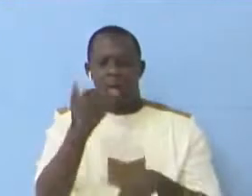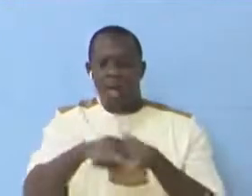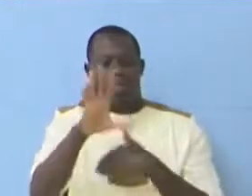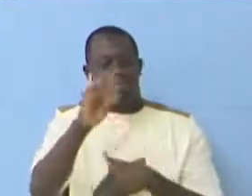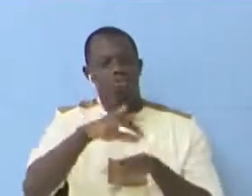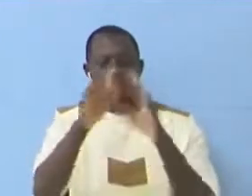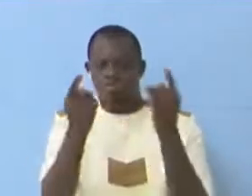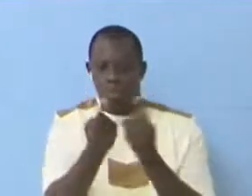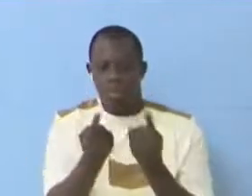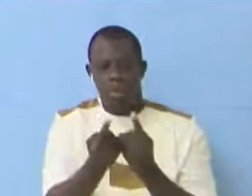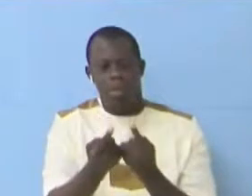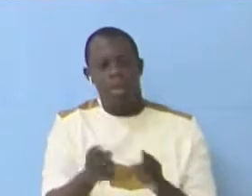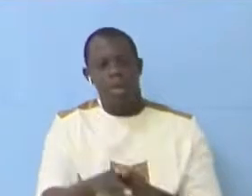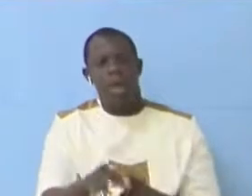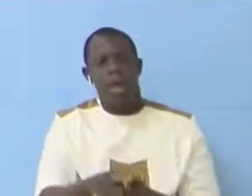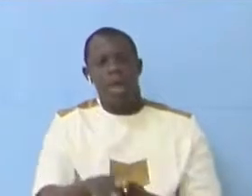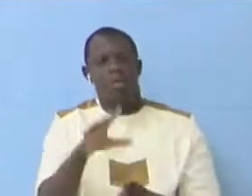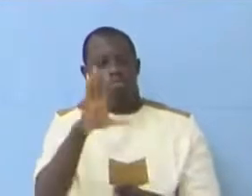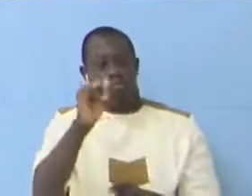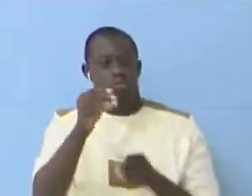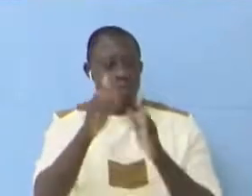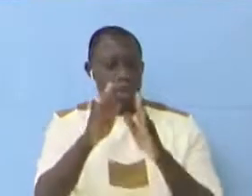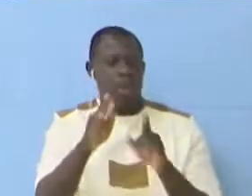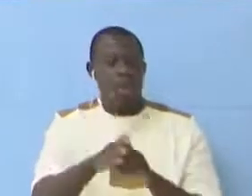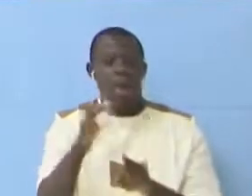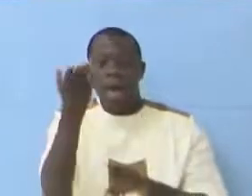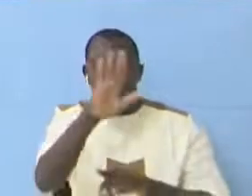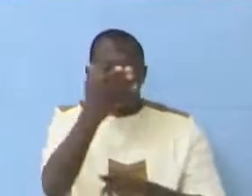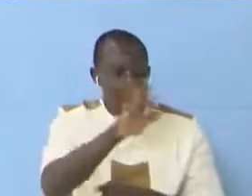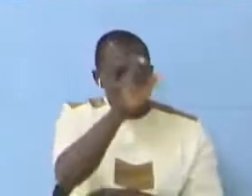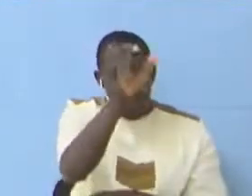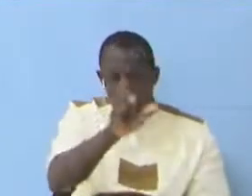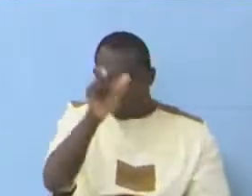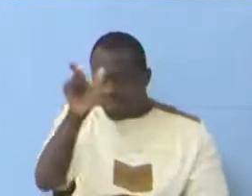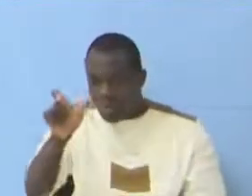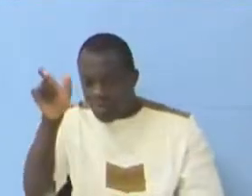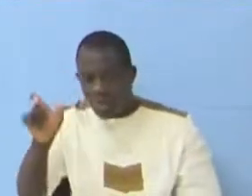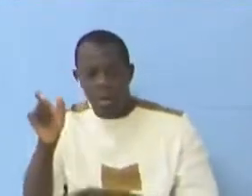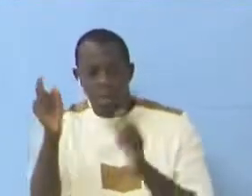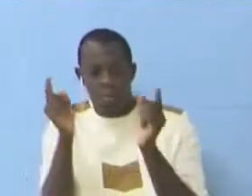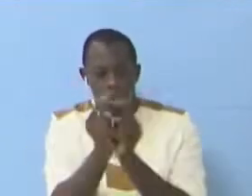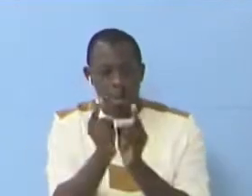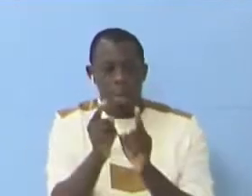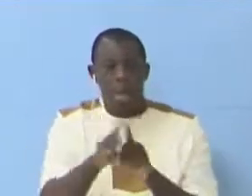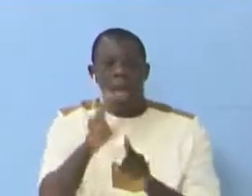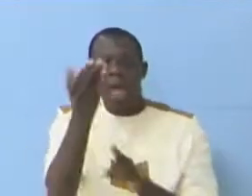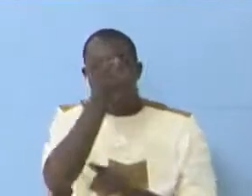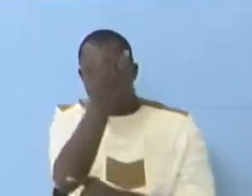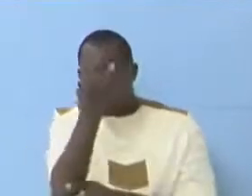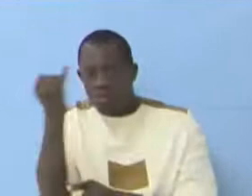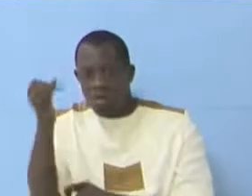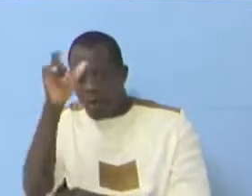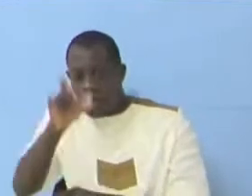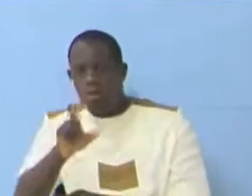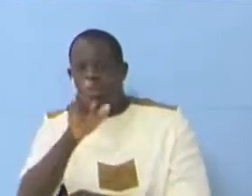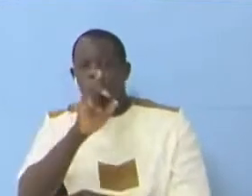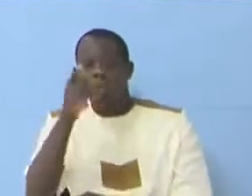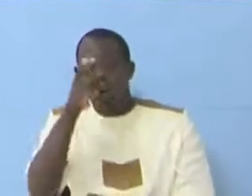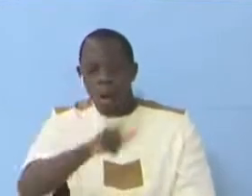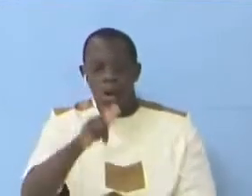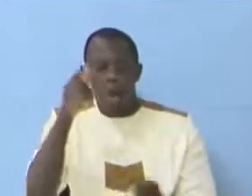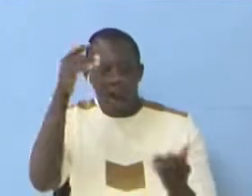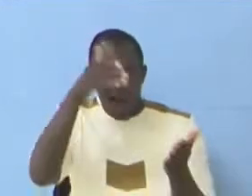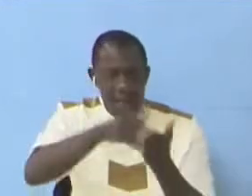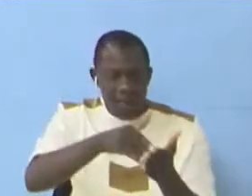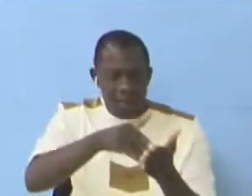indeed, stampede they did and trampled upon any individual, every citizen that came into the NIA. loolu tam dañ